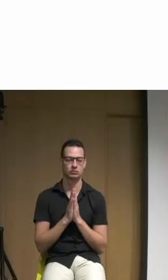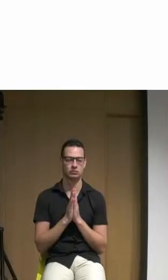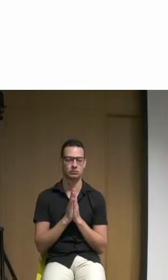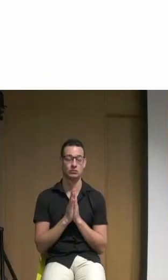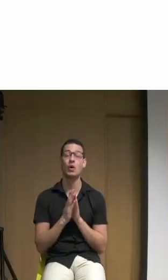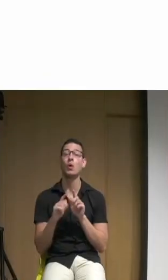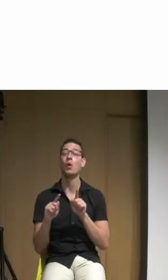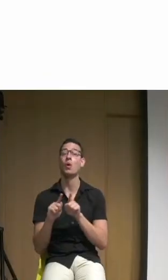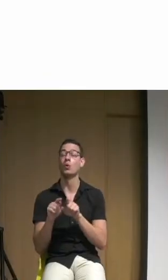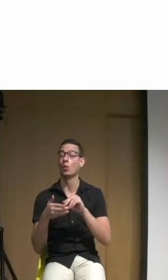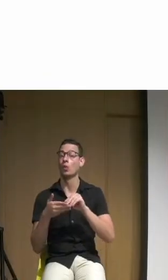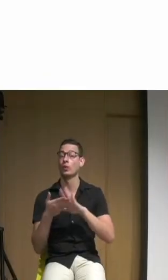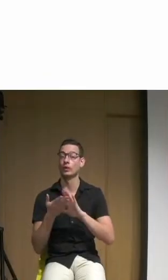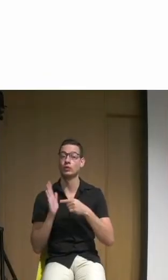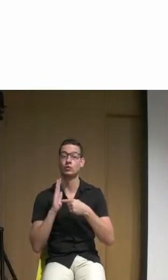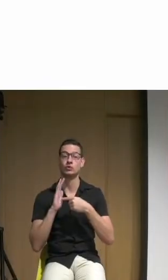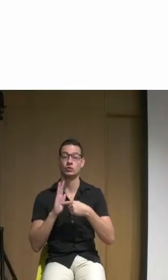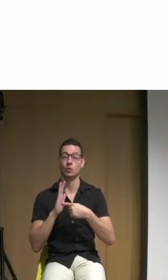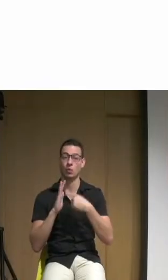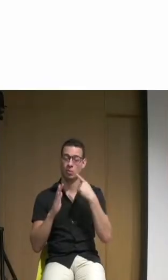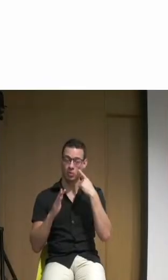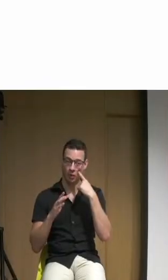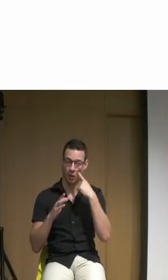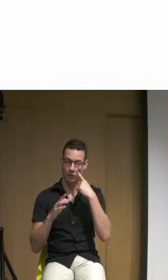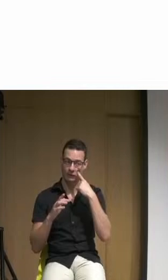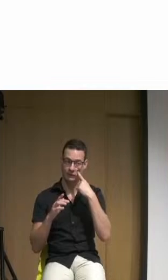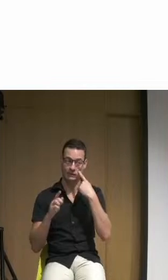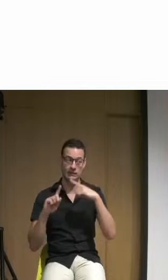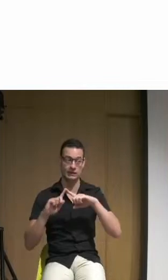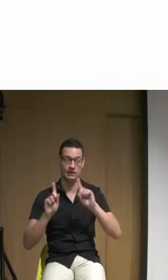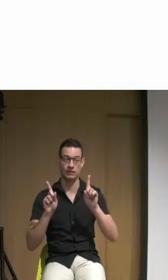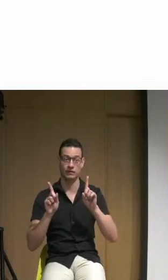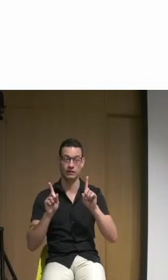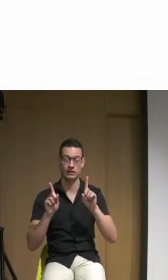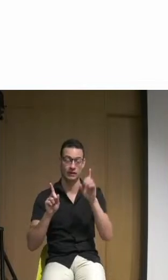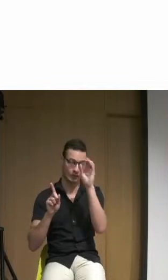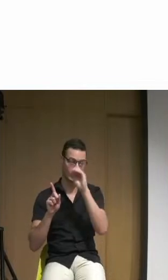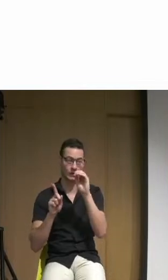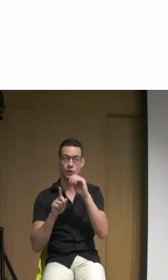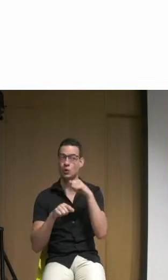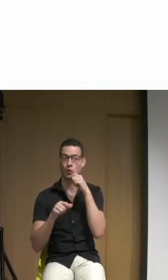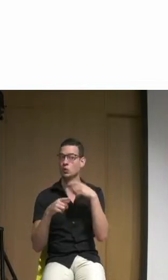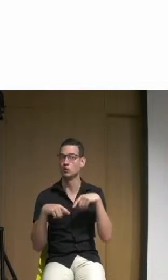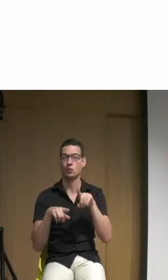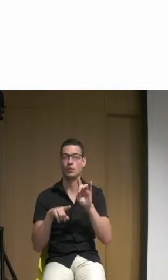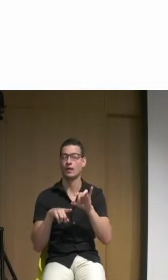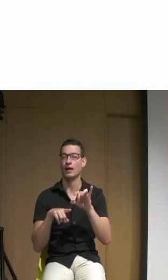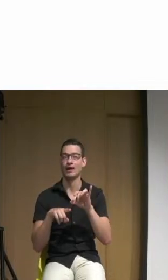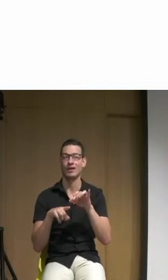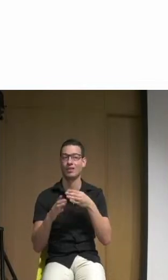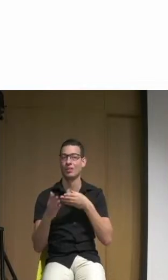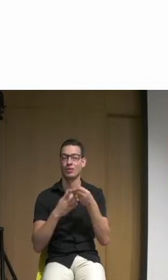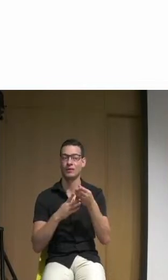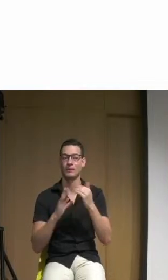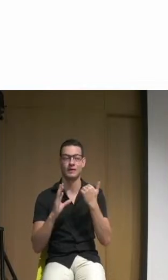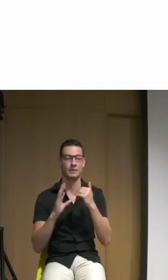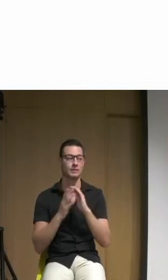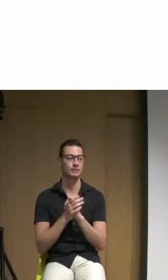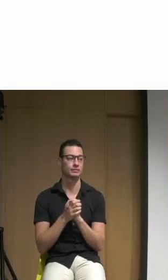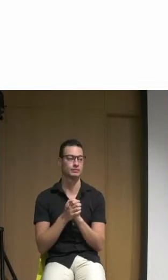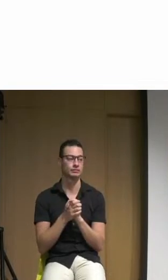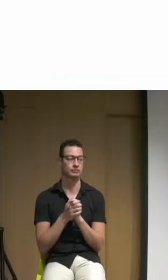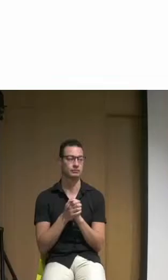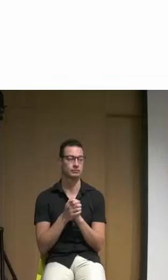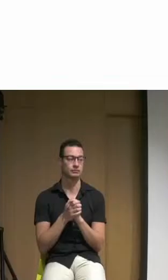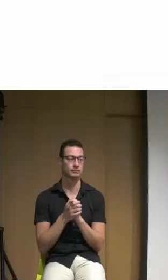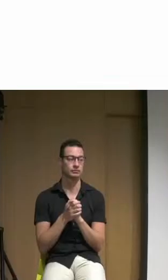and opinion, then you would not do that via email. You would not do that directly.